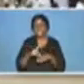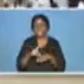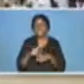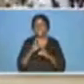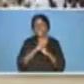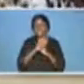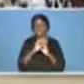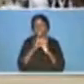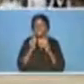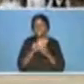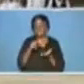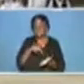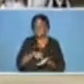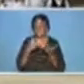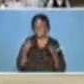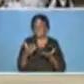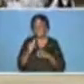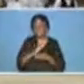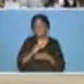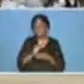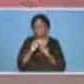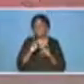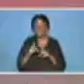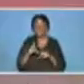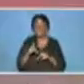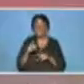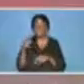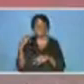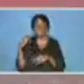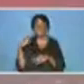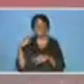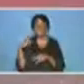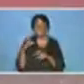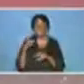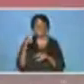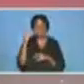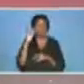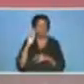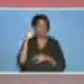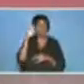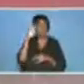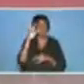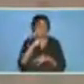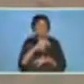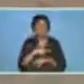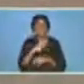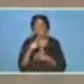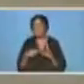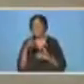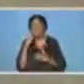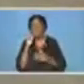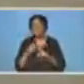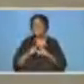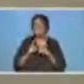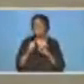Standing here with us is training officer, Commander Valentino Rule. Of course, talk to us a little bit about what was different this year for the training. Well,